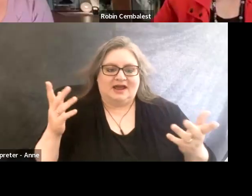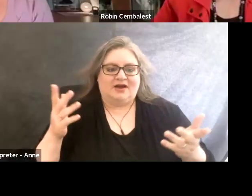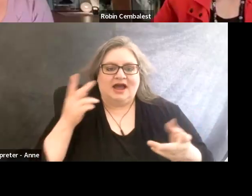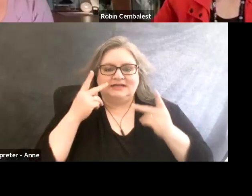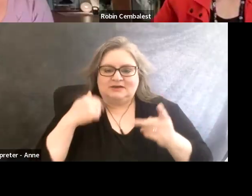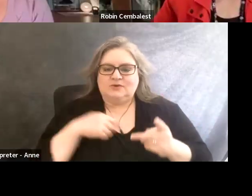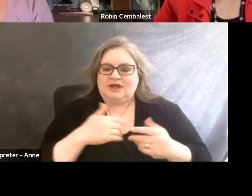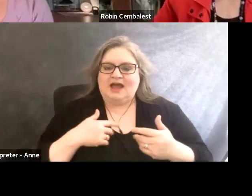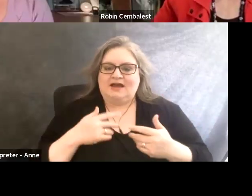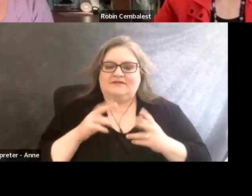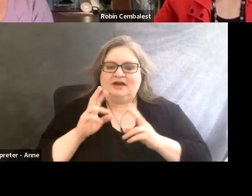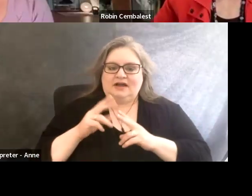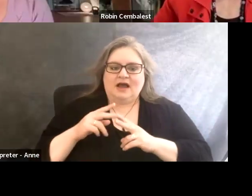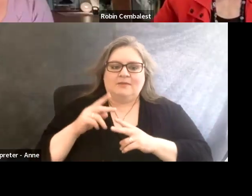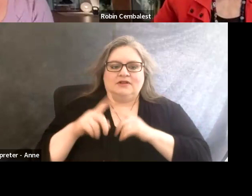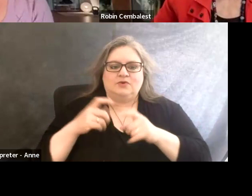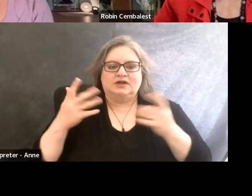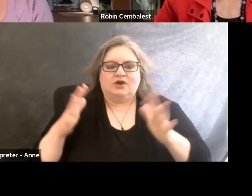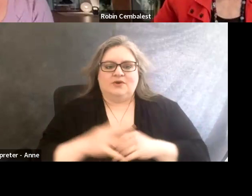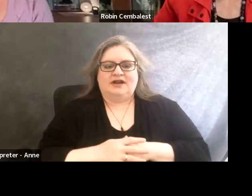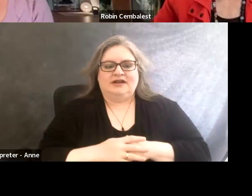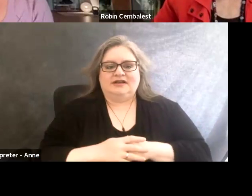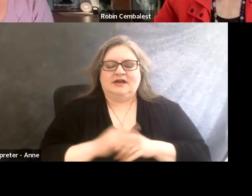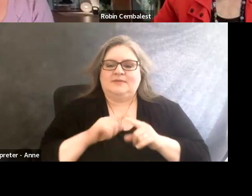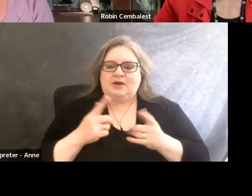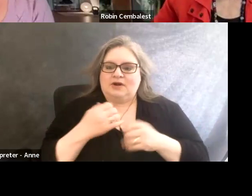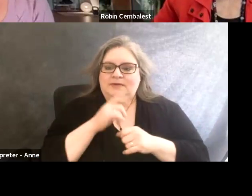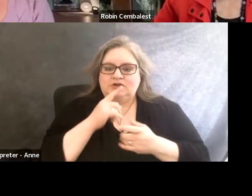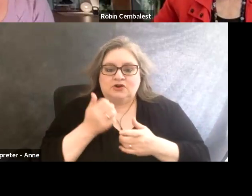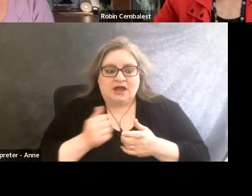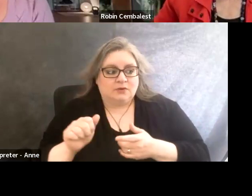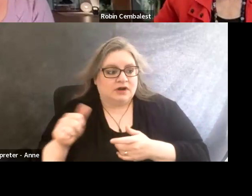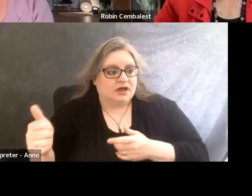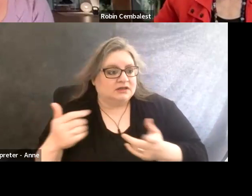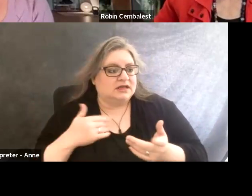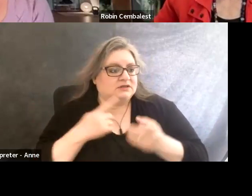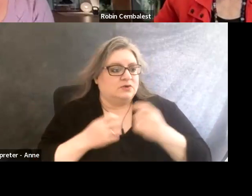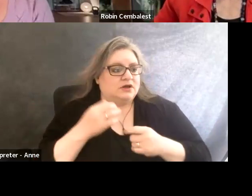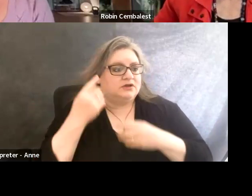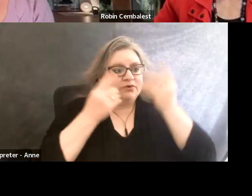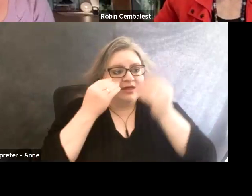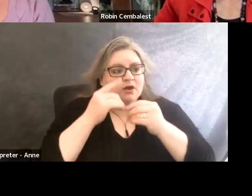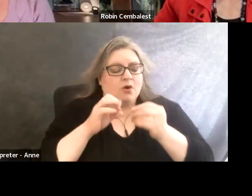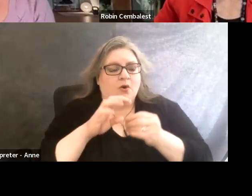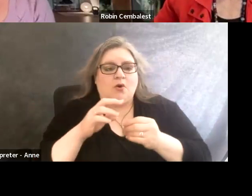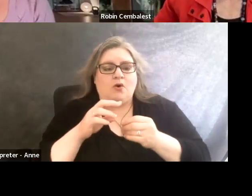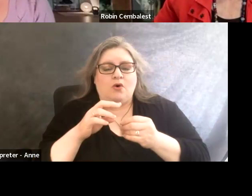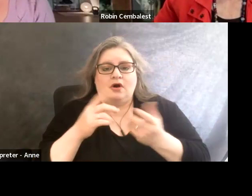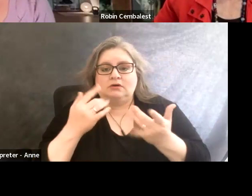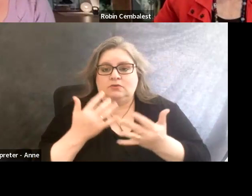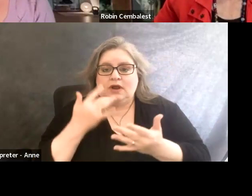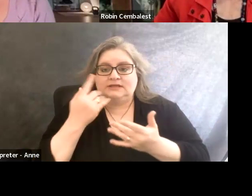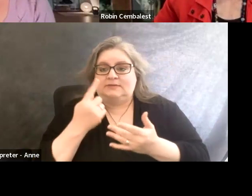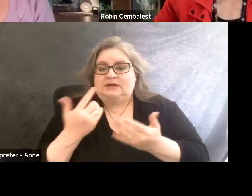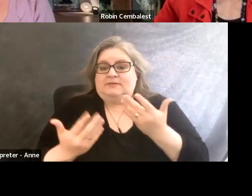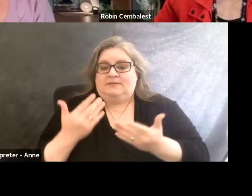couple questions already, but just want to make sure if anyone else has a question they're thinking about or sitting on, someone may have the same